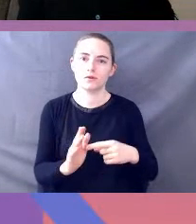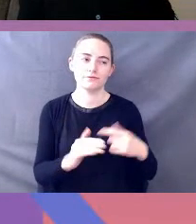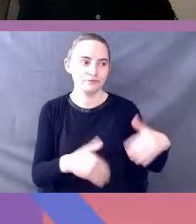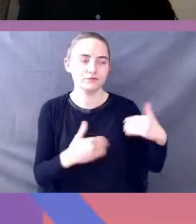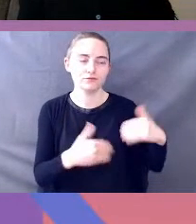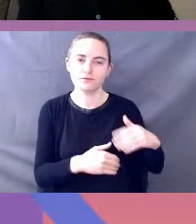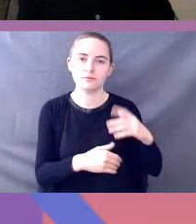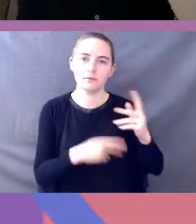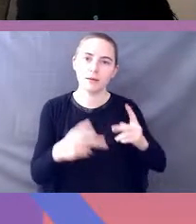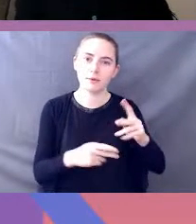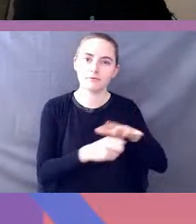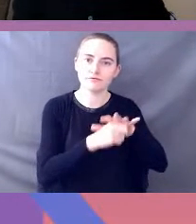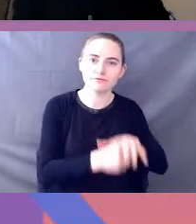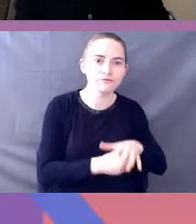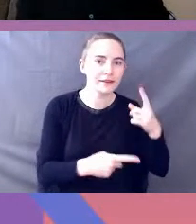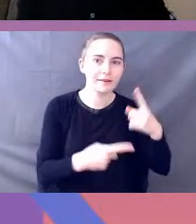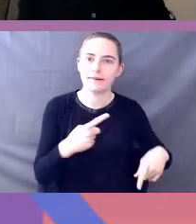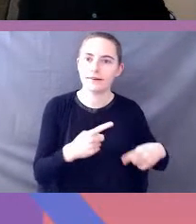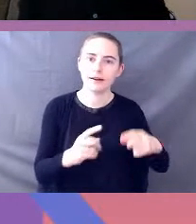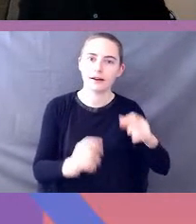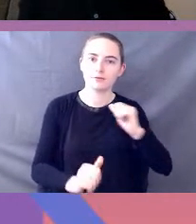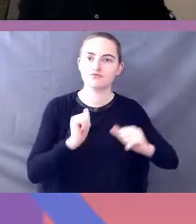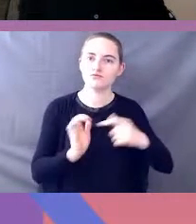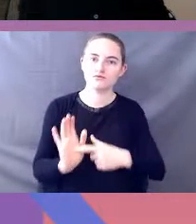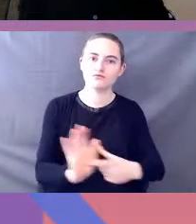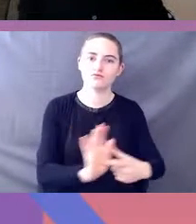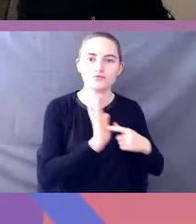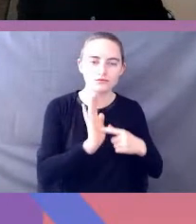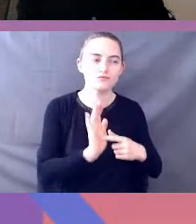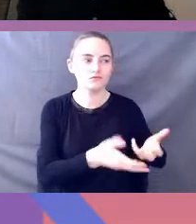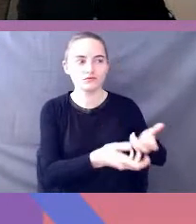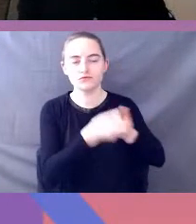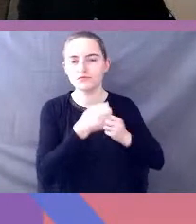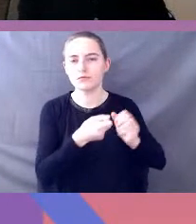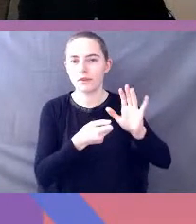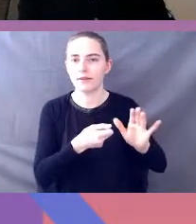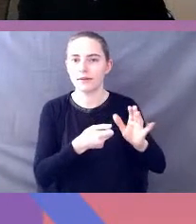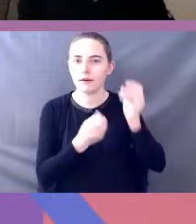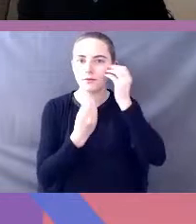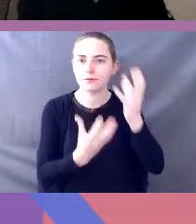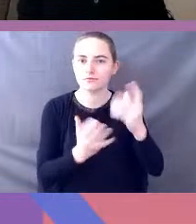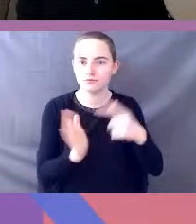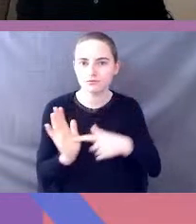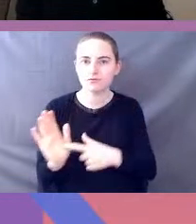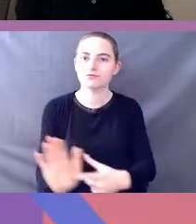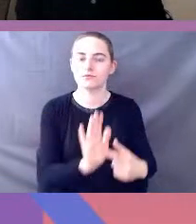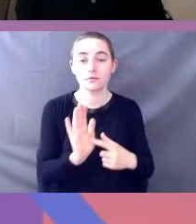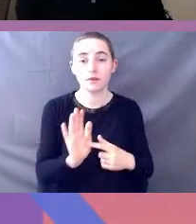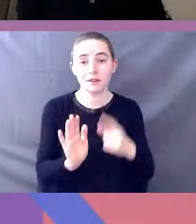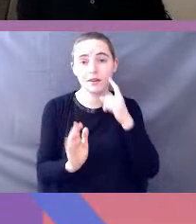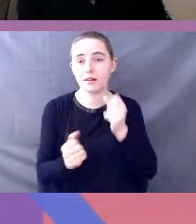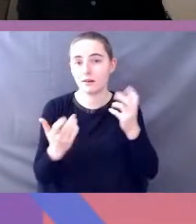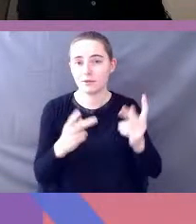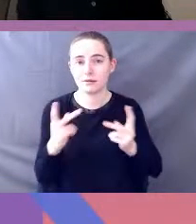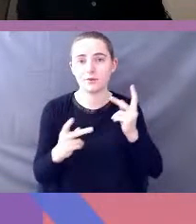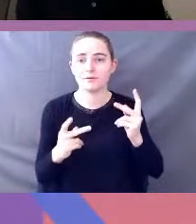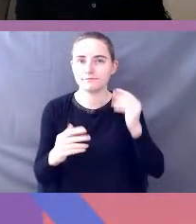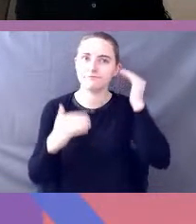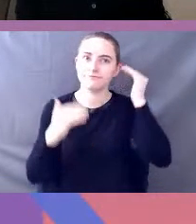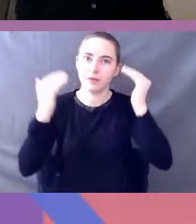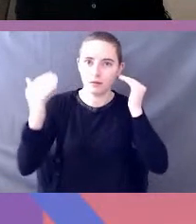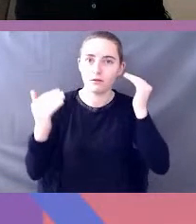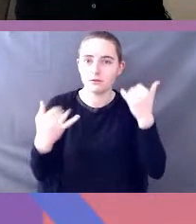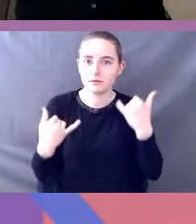probably many young people, and I'd say still adults, who struggle with identity. They struggle with it. So art is